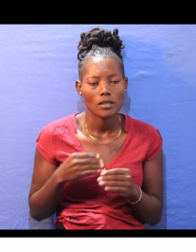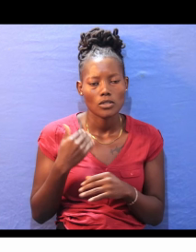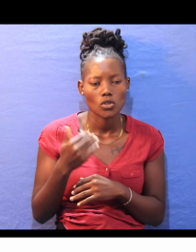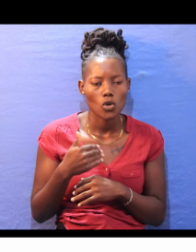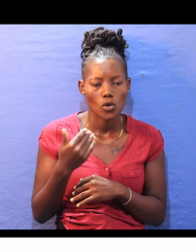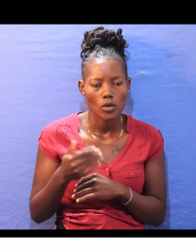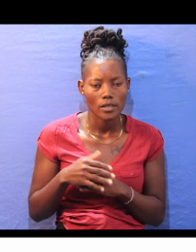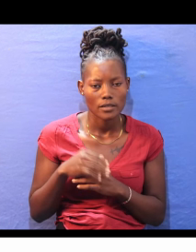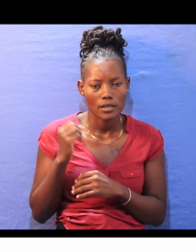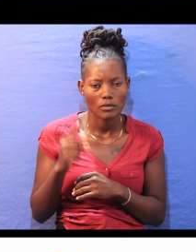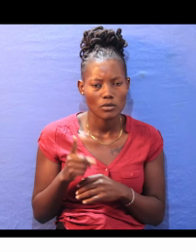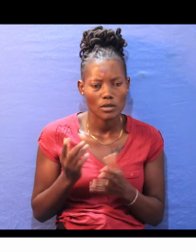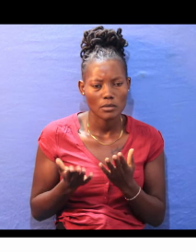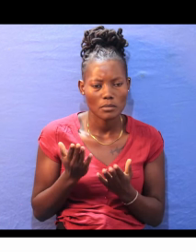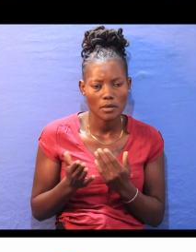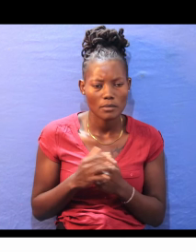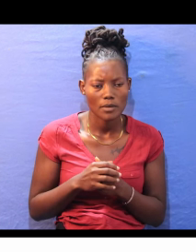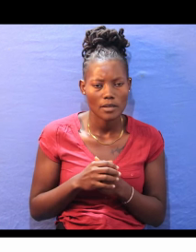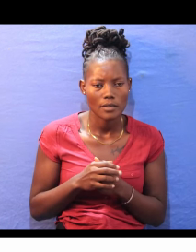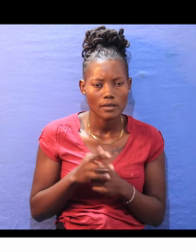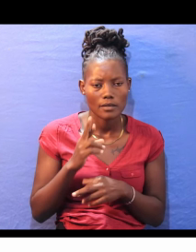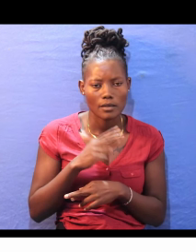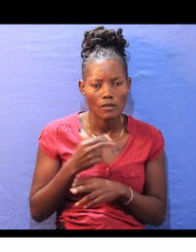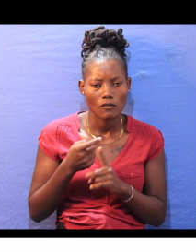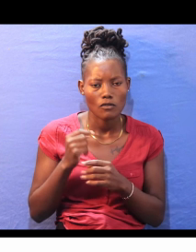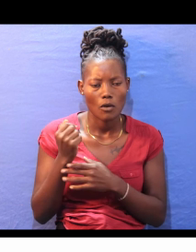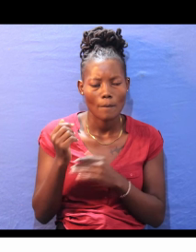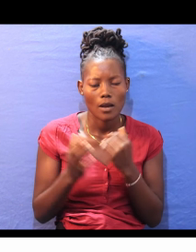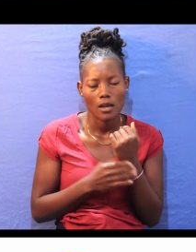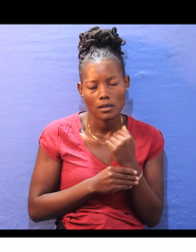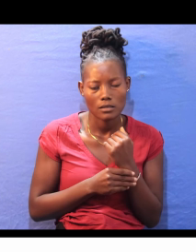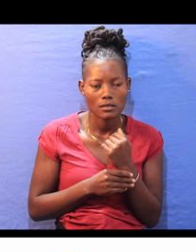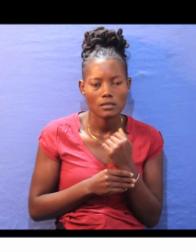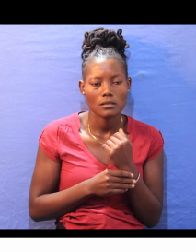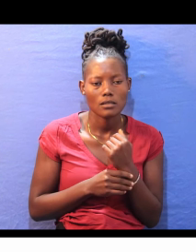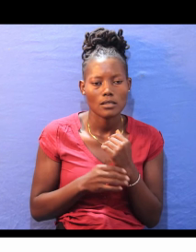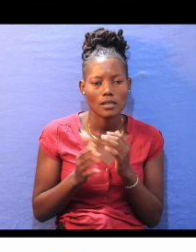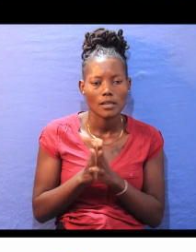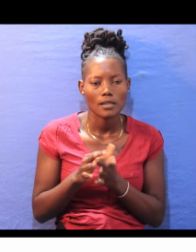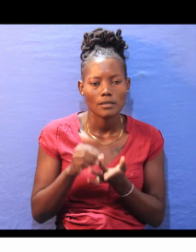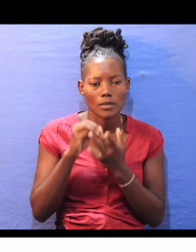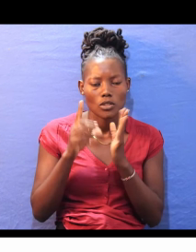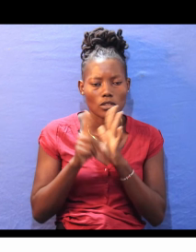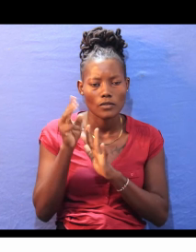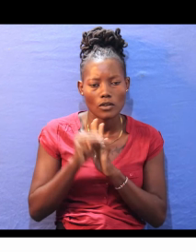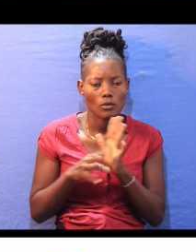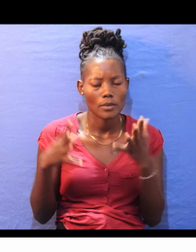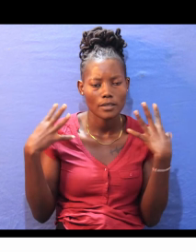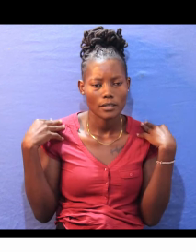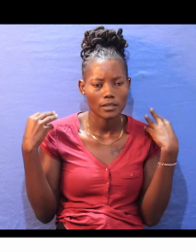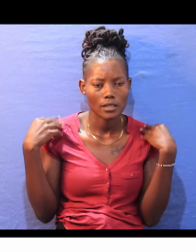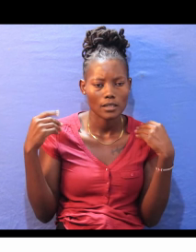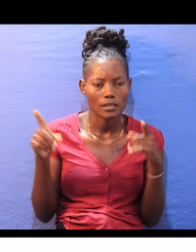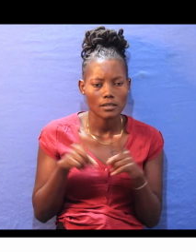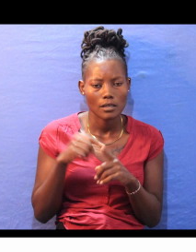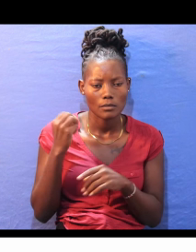they will be cleans from blocks, clean from hangs, things like that. And special developmental exercises will